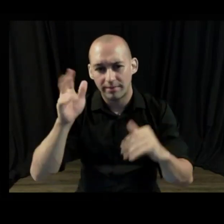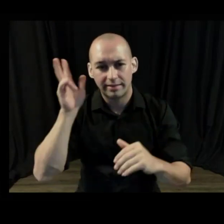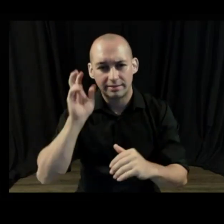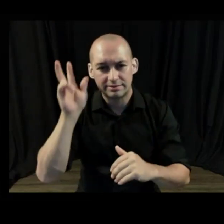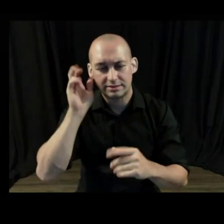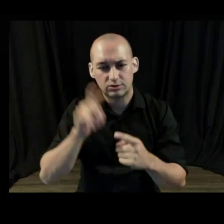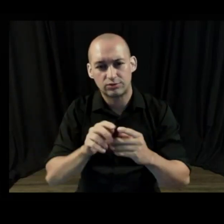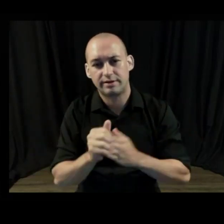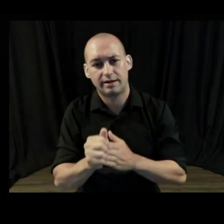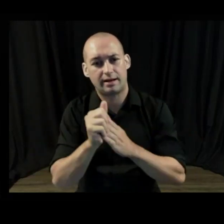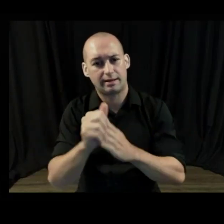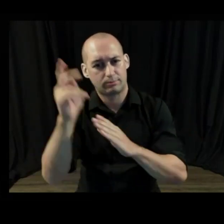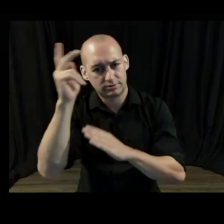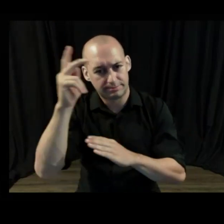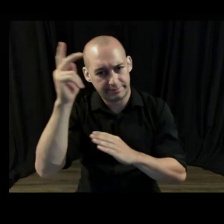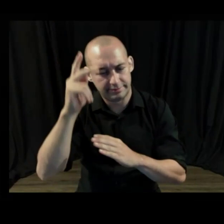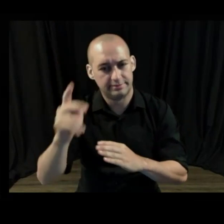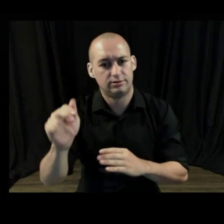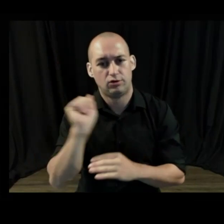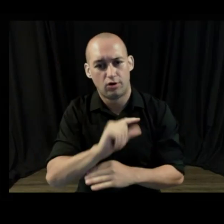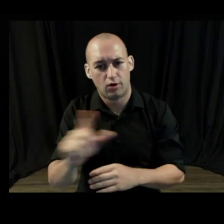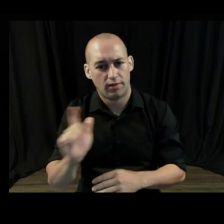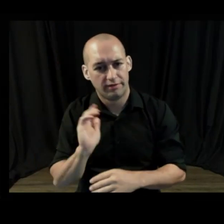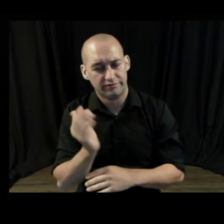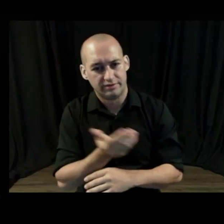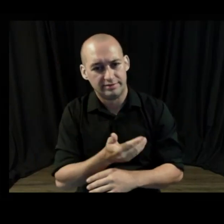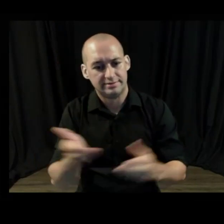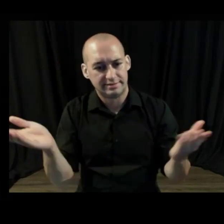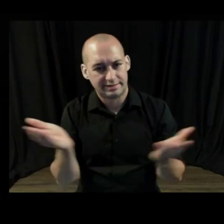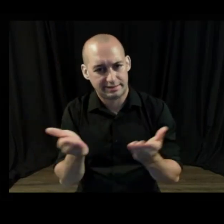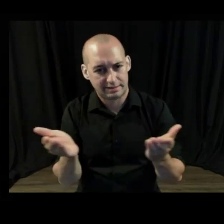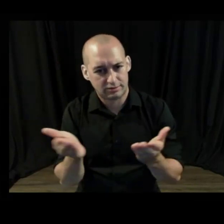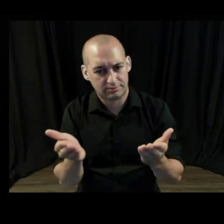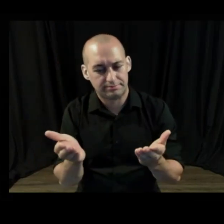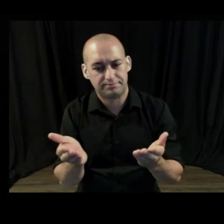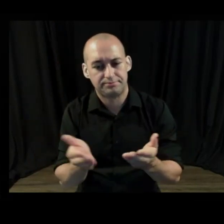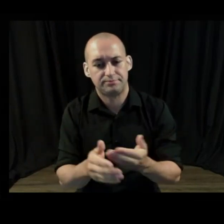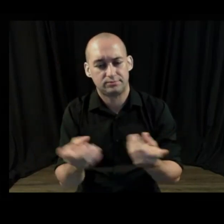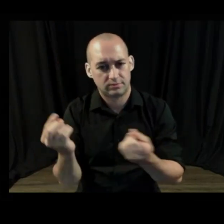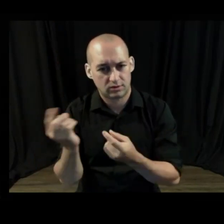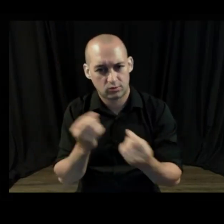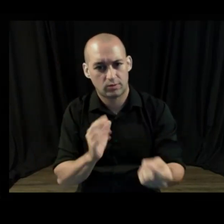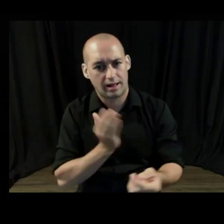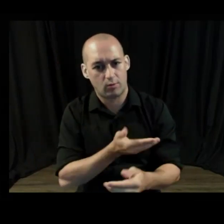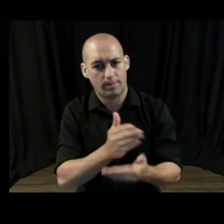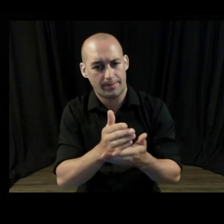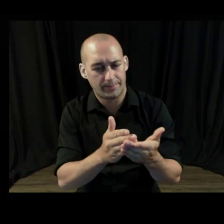guiding principles that all of us on this call and people joining from the public are doing our part to